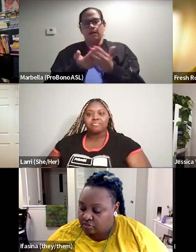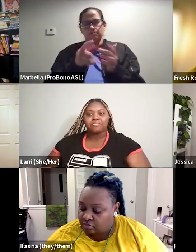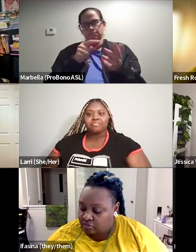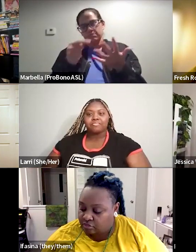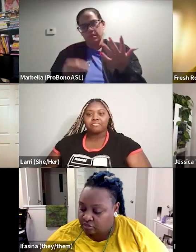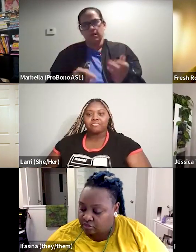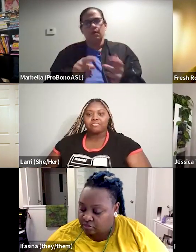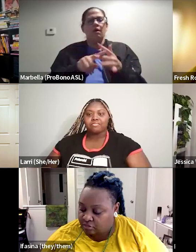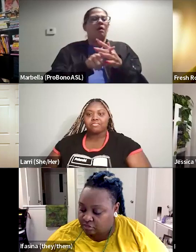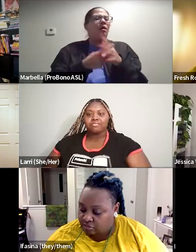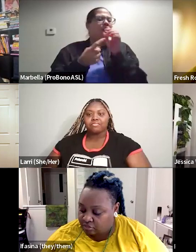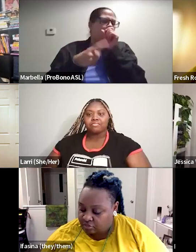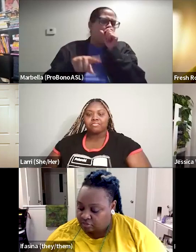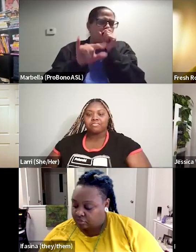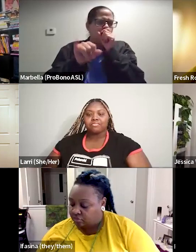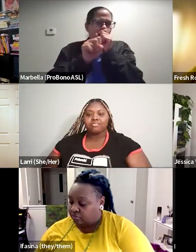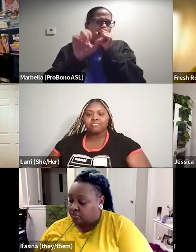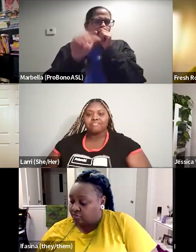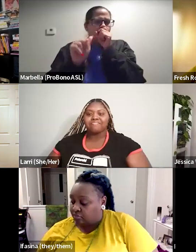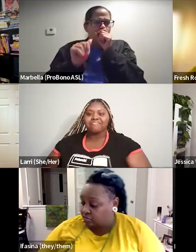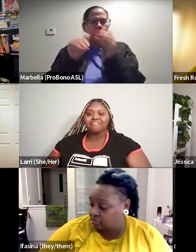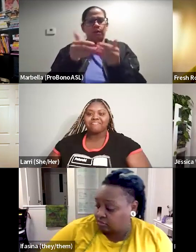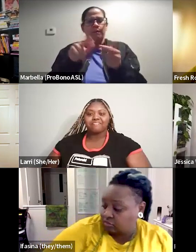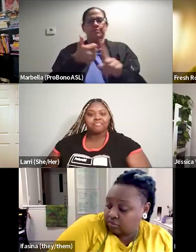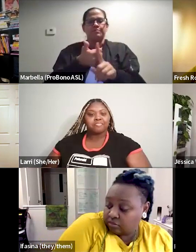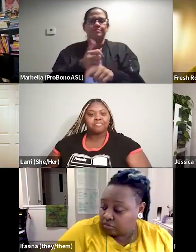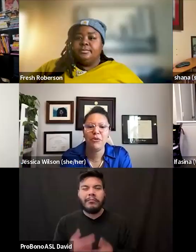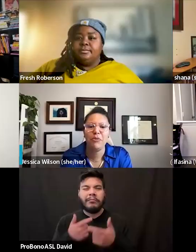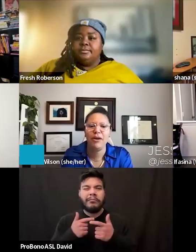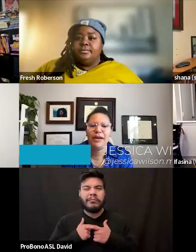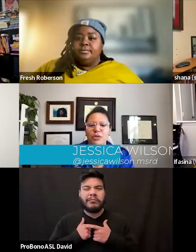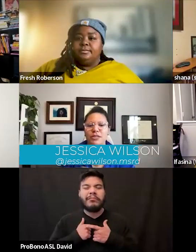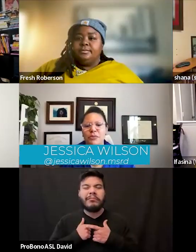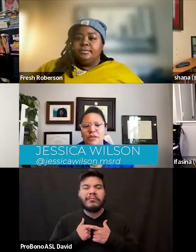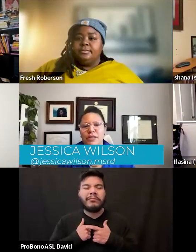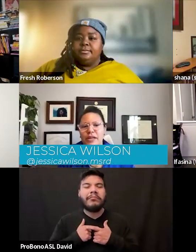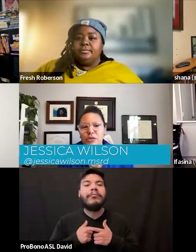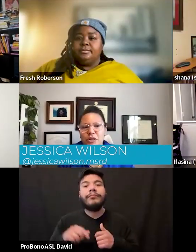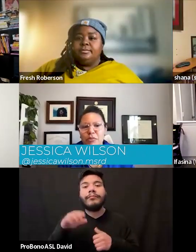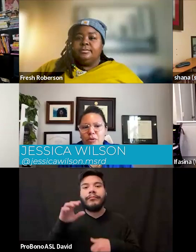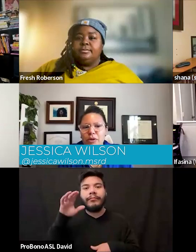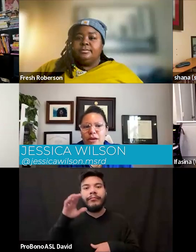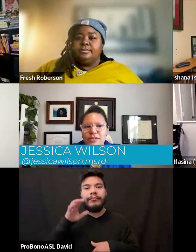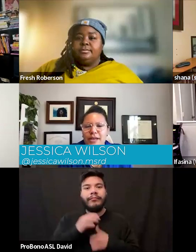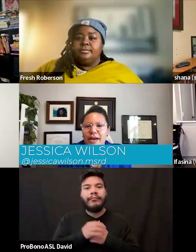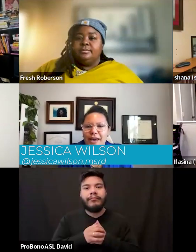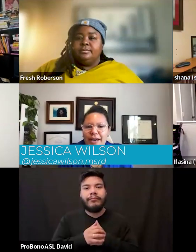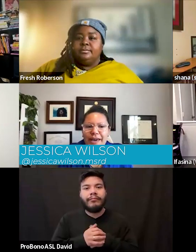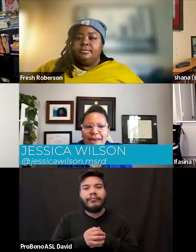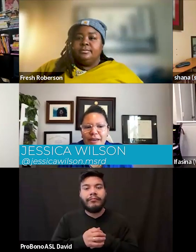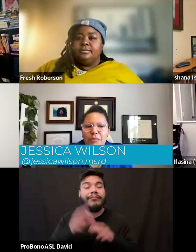an introduction from our author. Jessica, will you tell the folks about yourself? Hi, everyone. I'm Jessica Wilson. I use she, her pronouns.